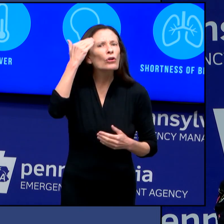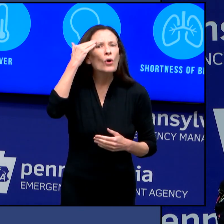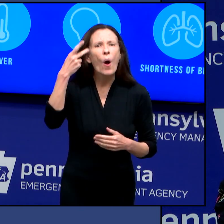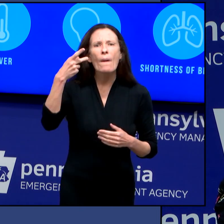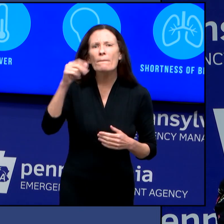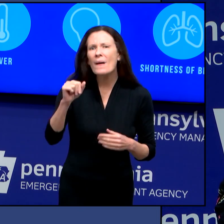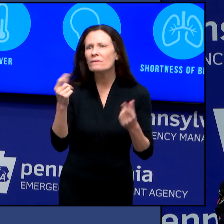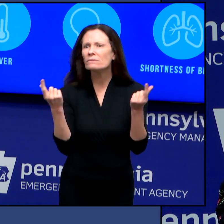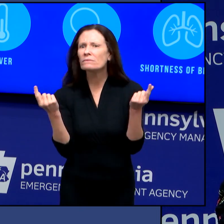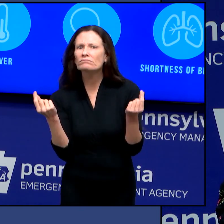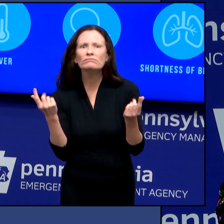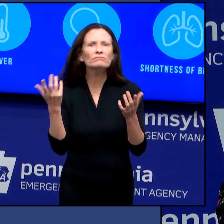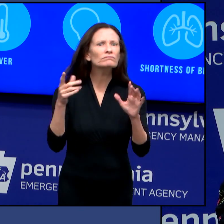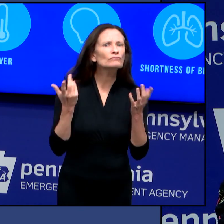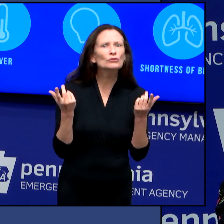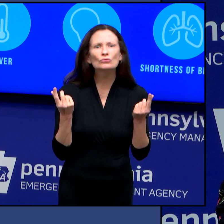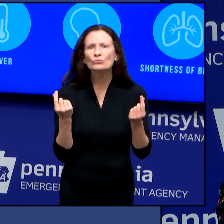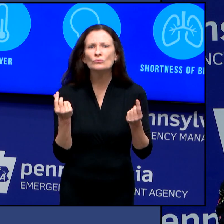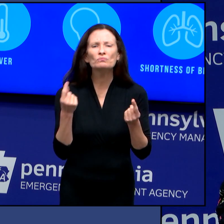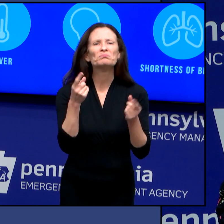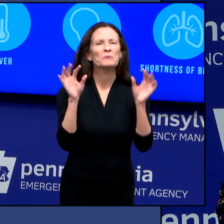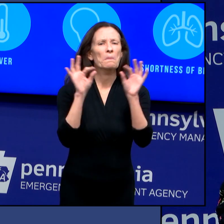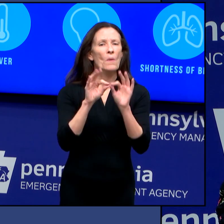website at